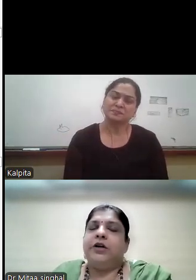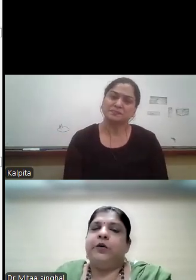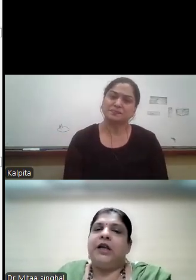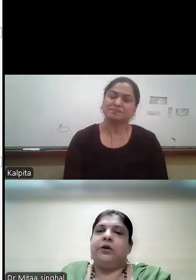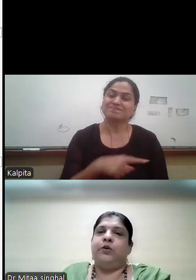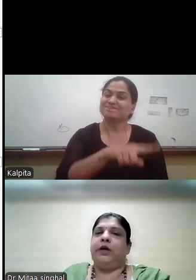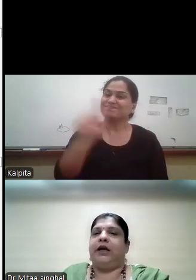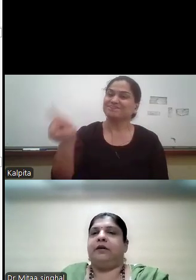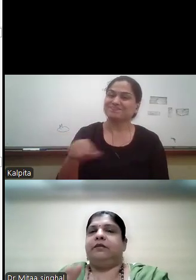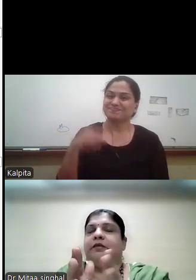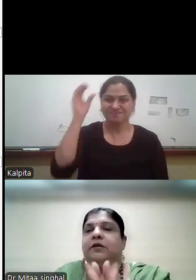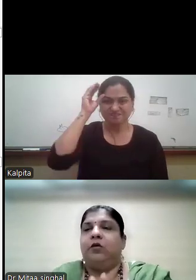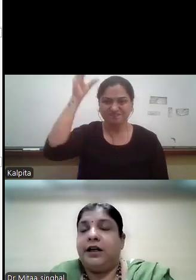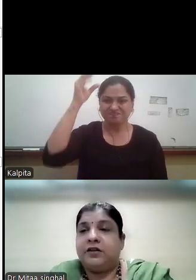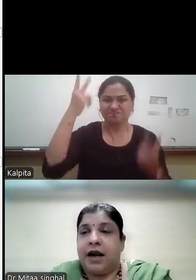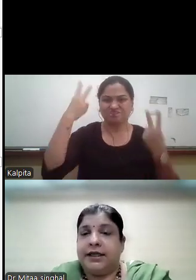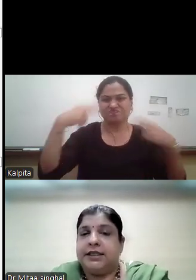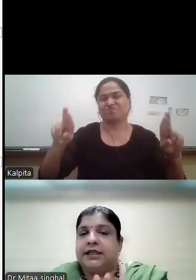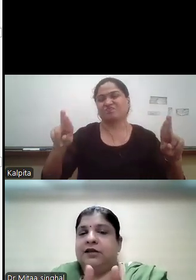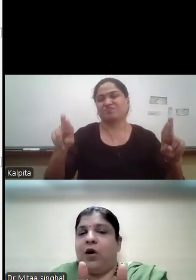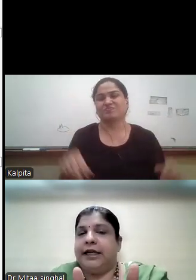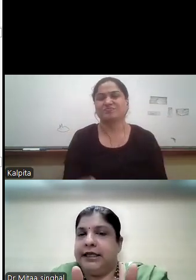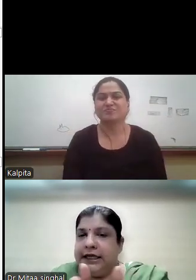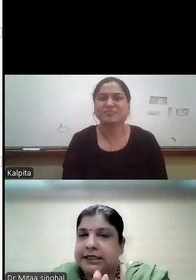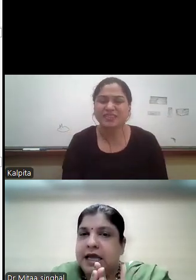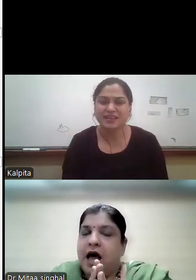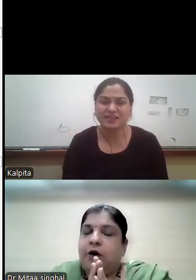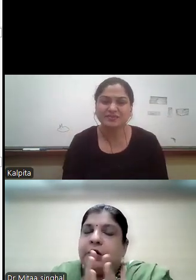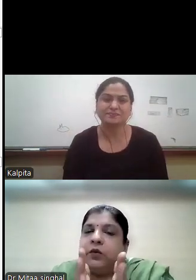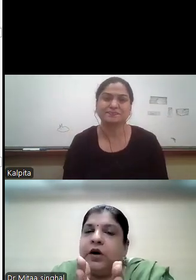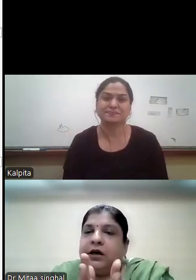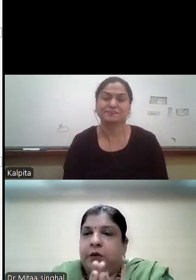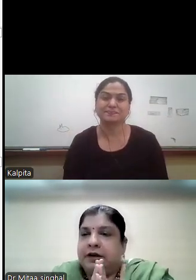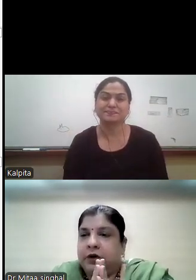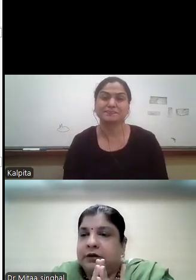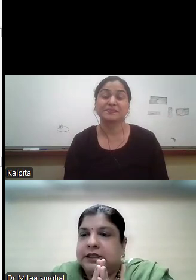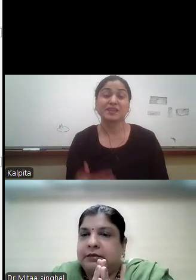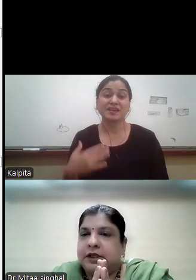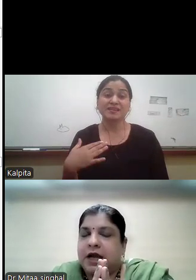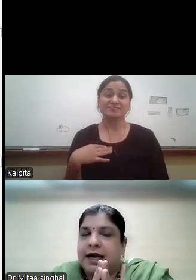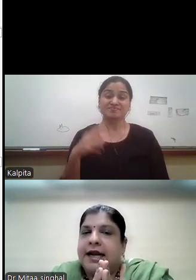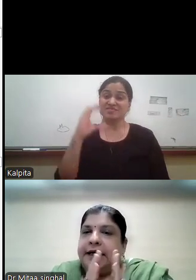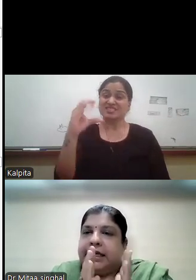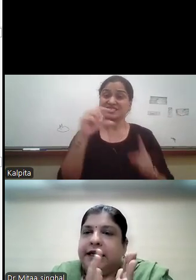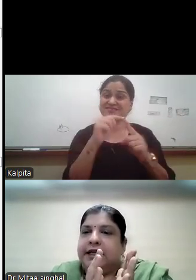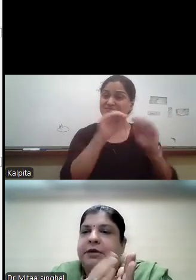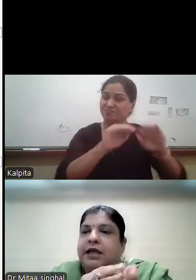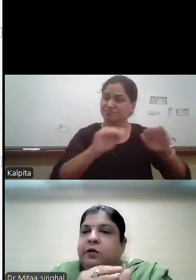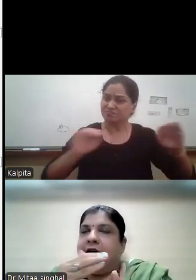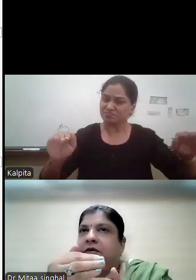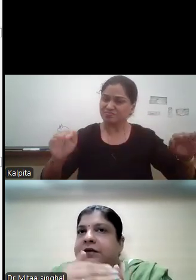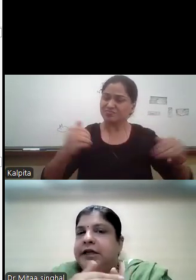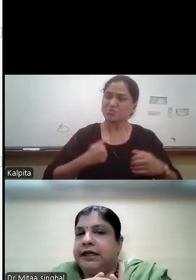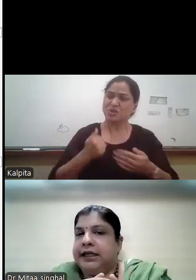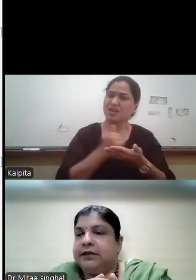Now, how do we do, what strategies, what techniques, how do we work when we work with a CP child? Technically speaking, we